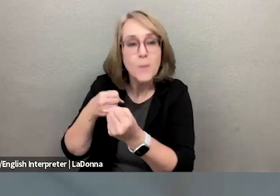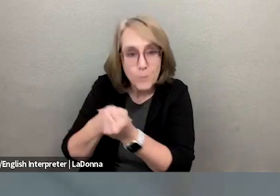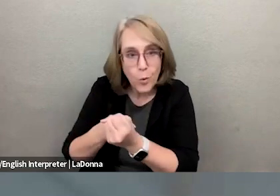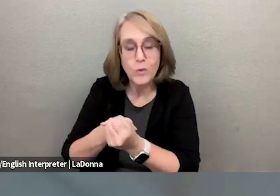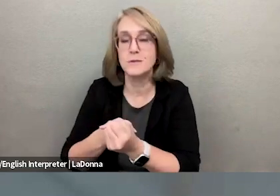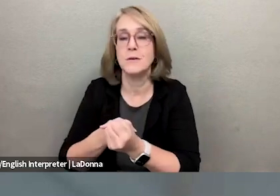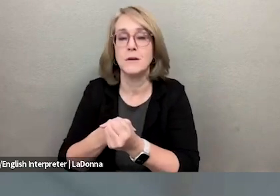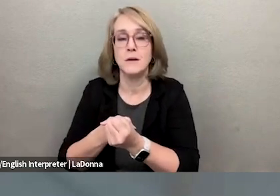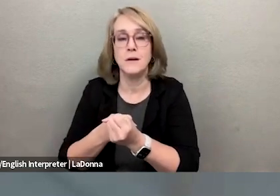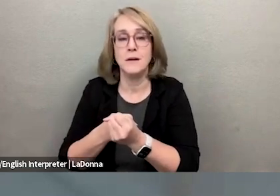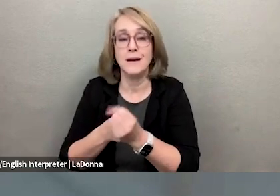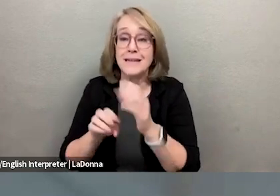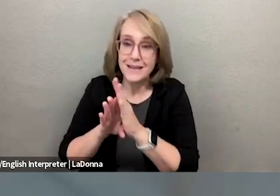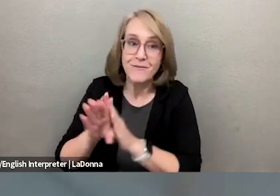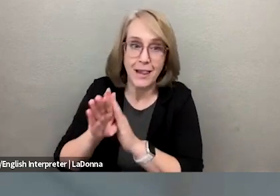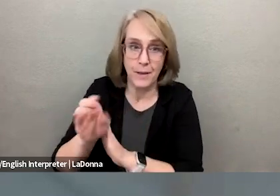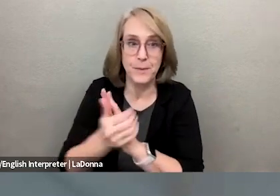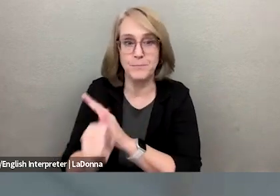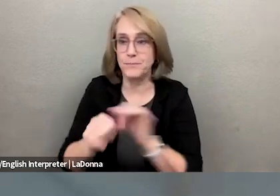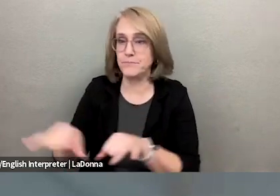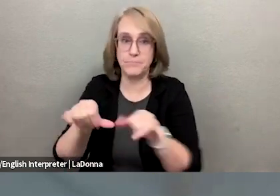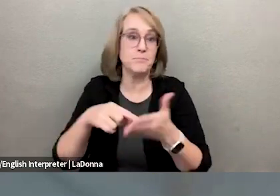and compensate accordingly.